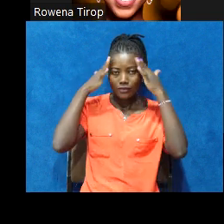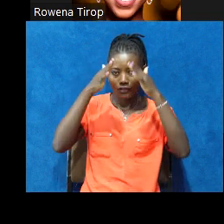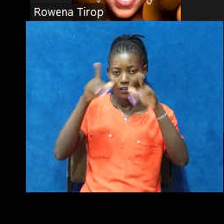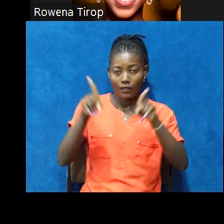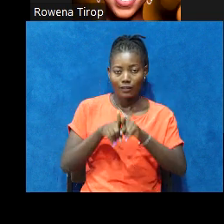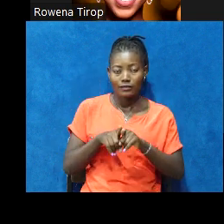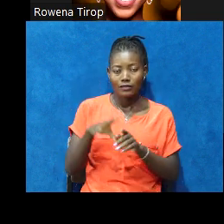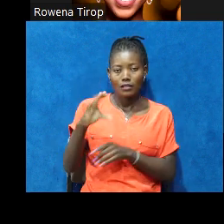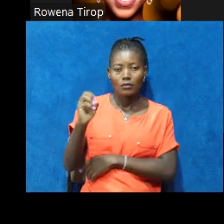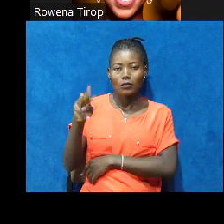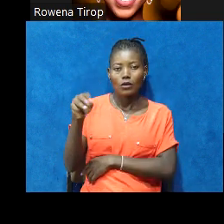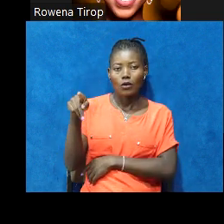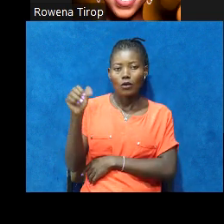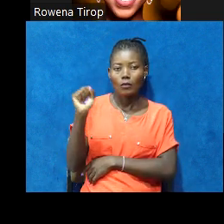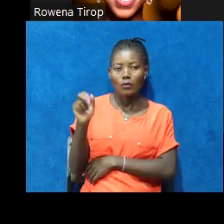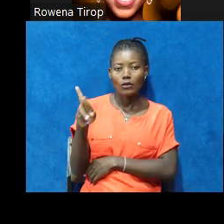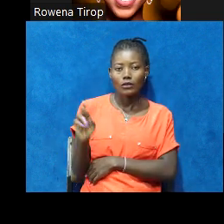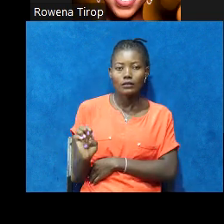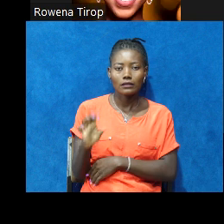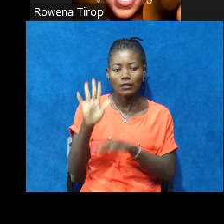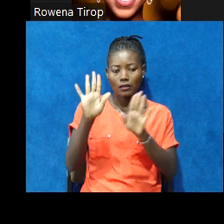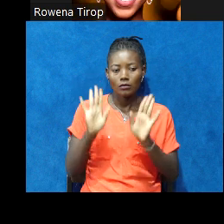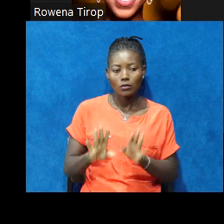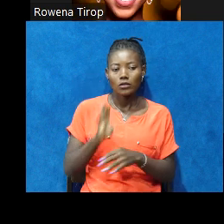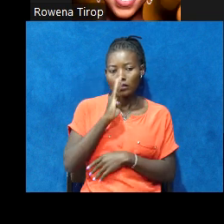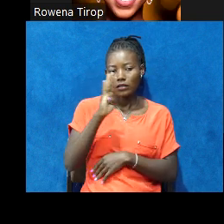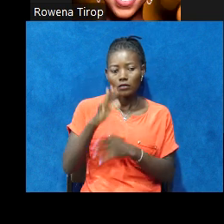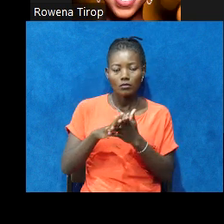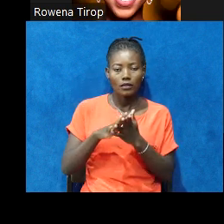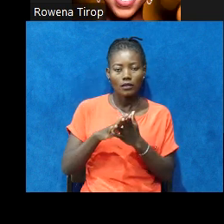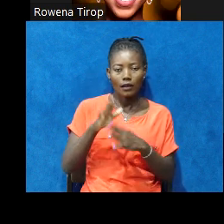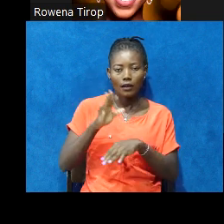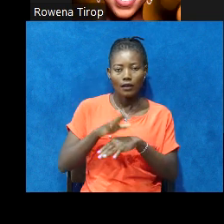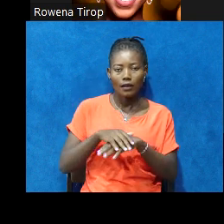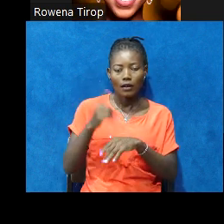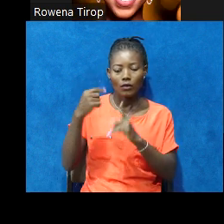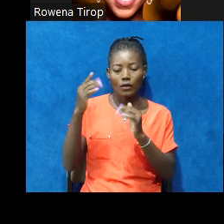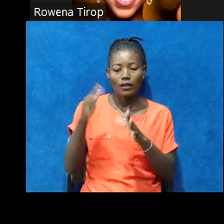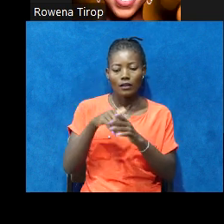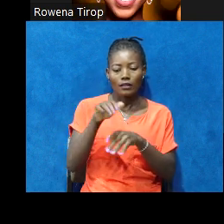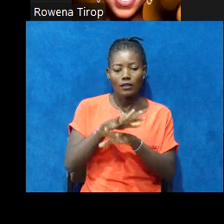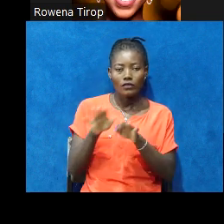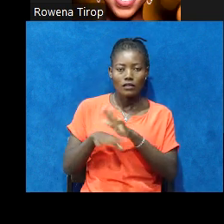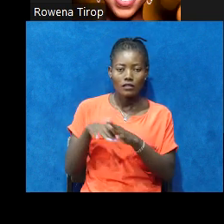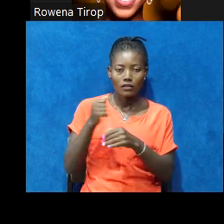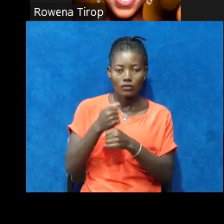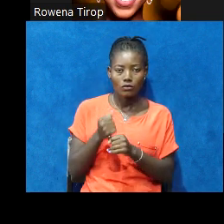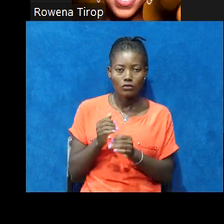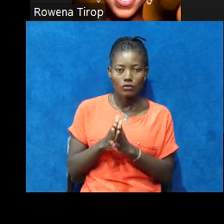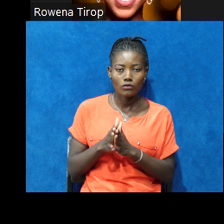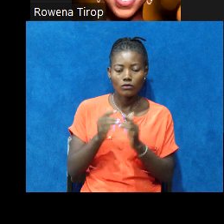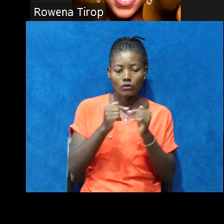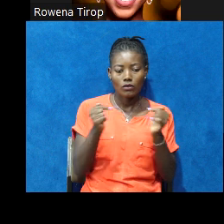and composure are important in being a champion in everything you do. So in contrast to your